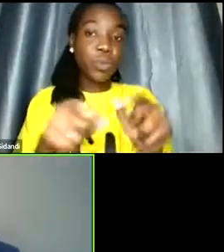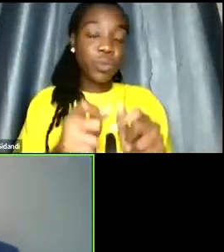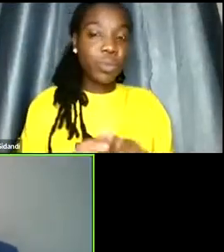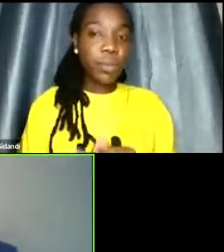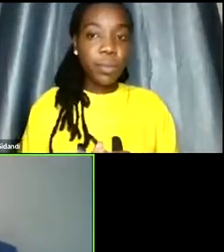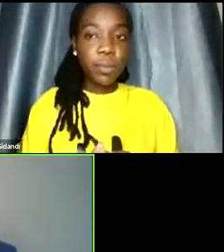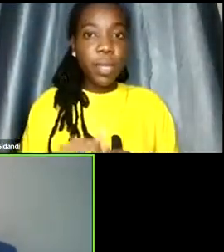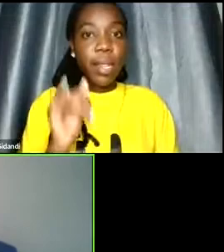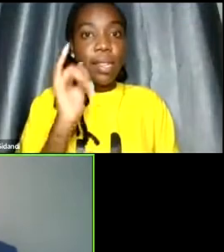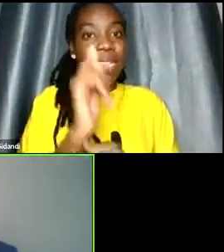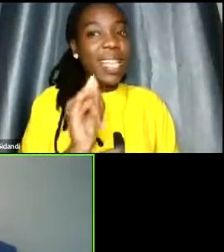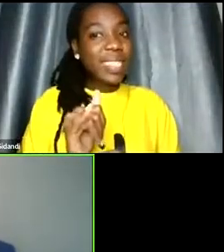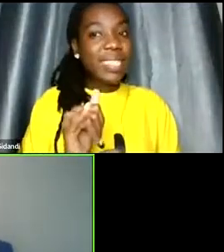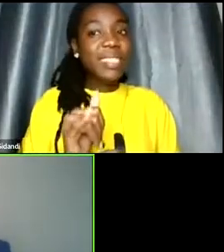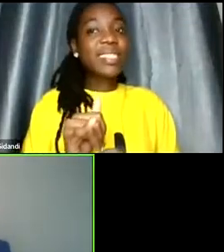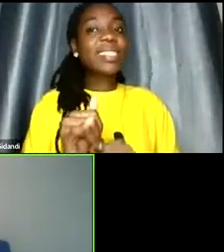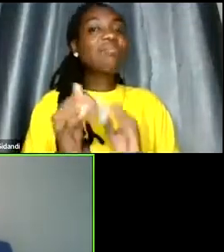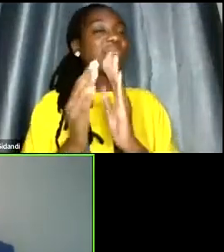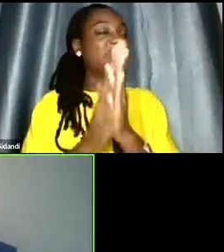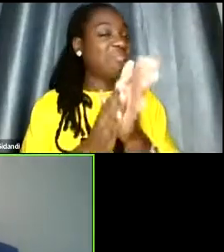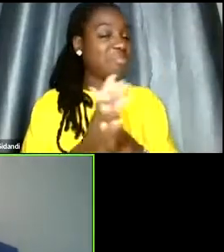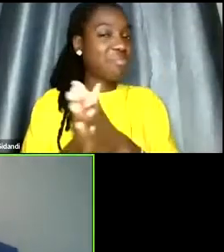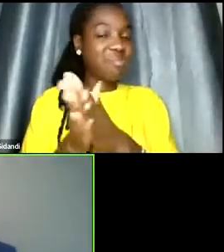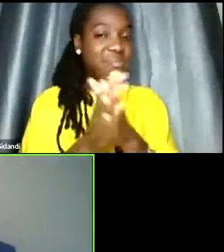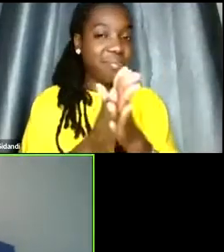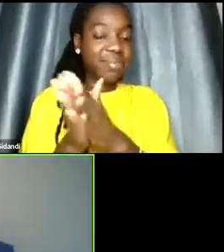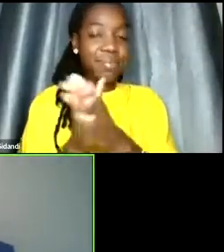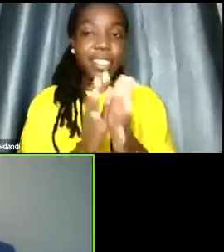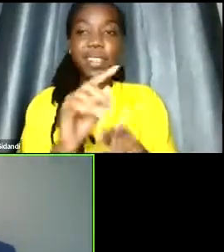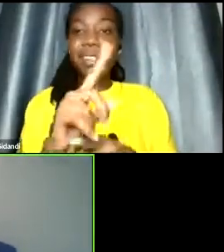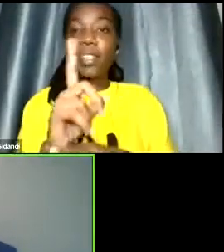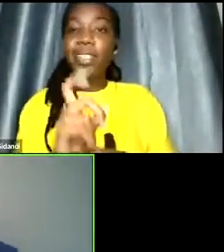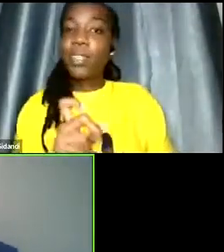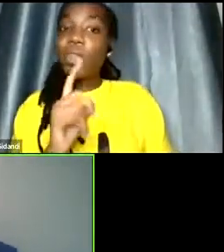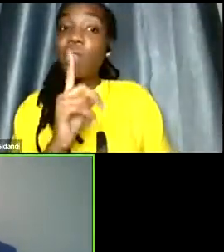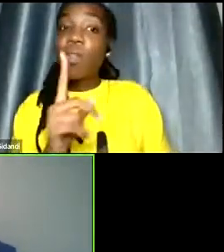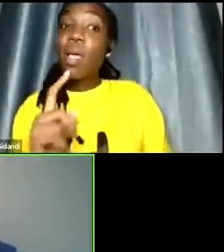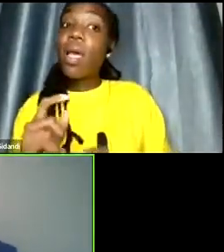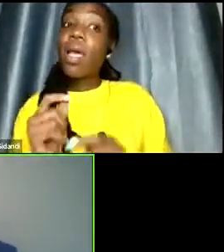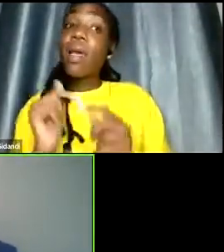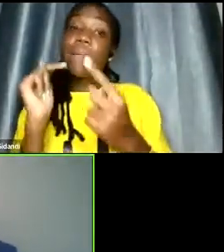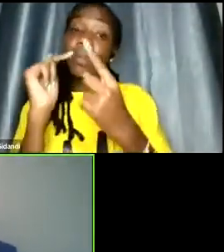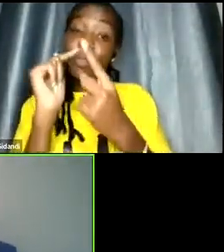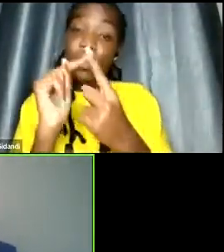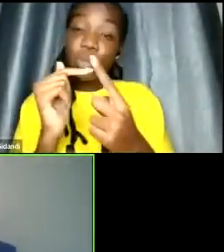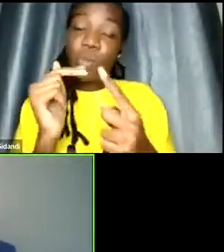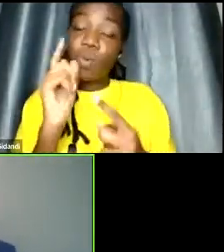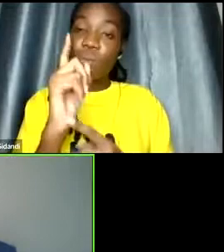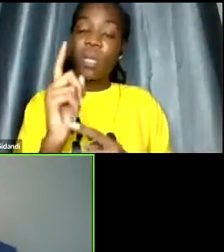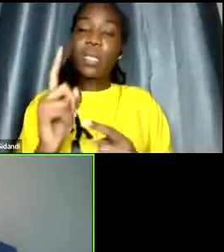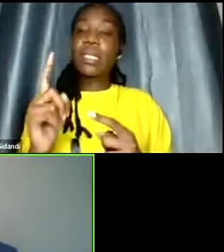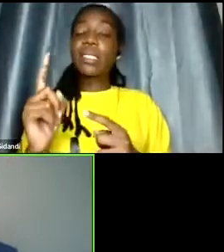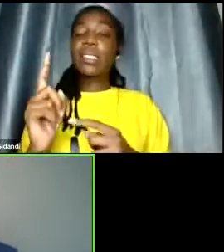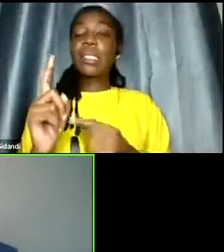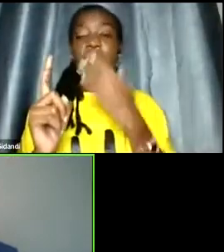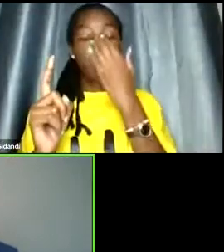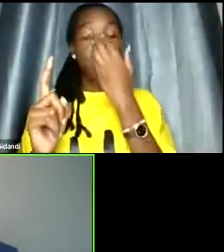Interesting question, Rebecca. The question of ambition is one very, very interesting one. Ambitious for